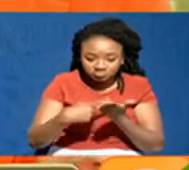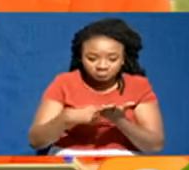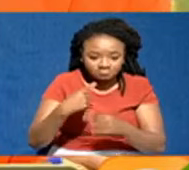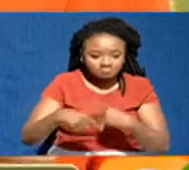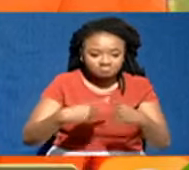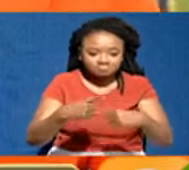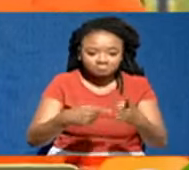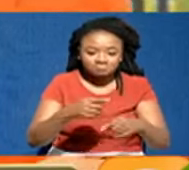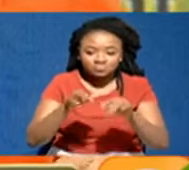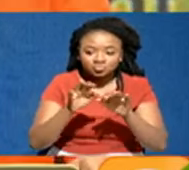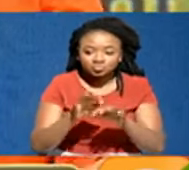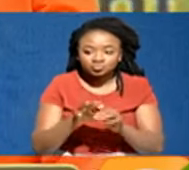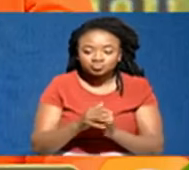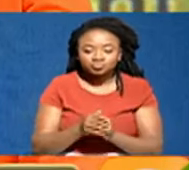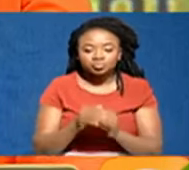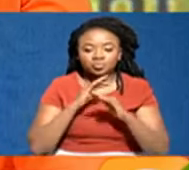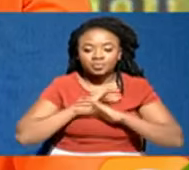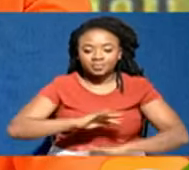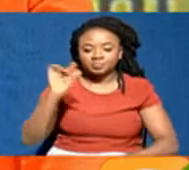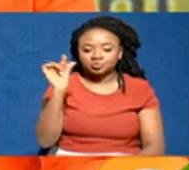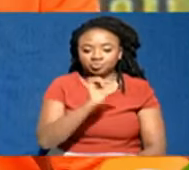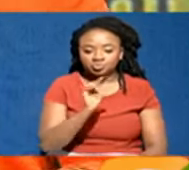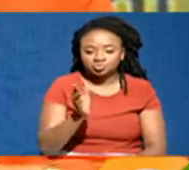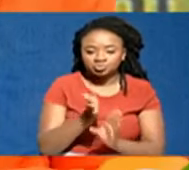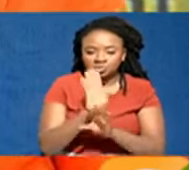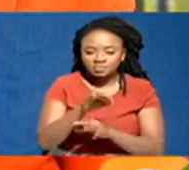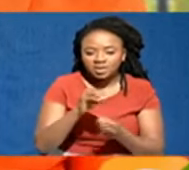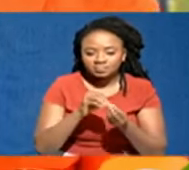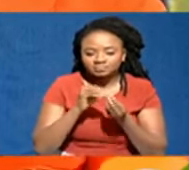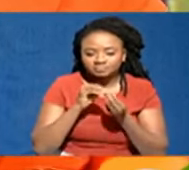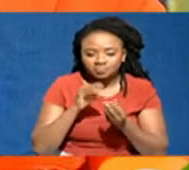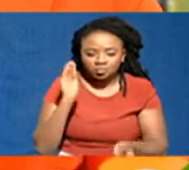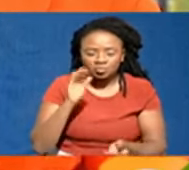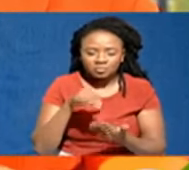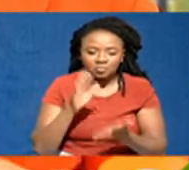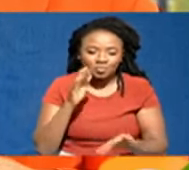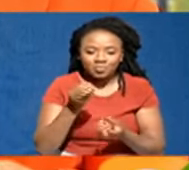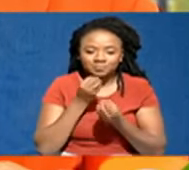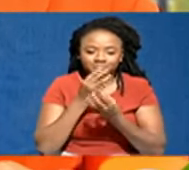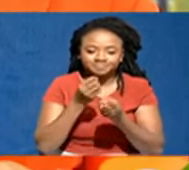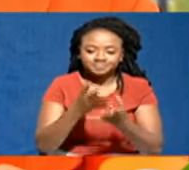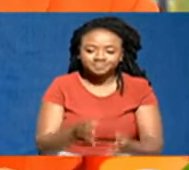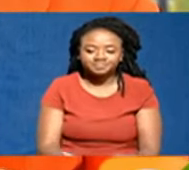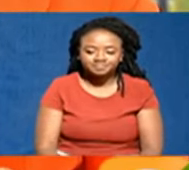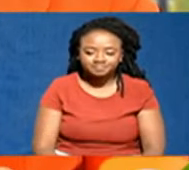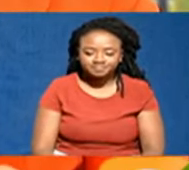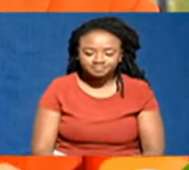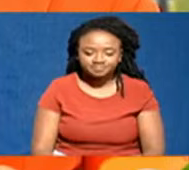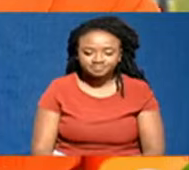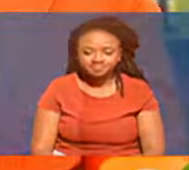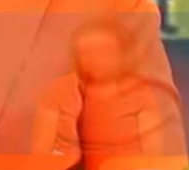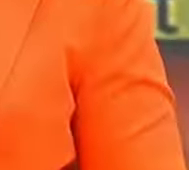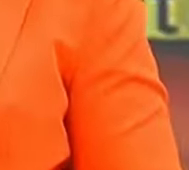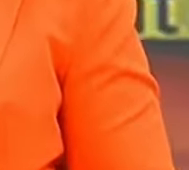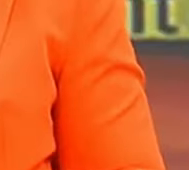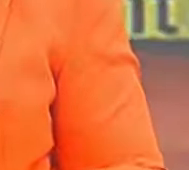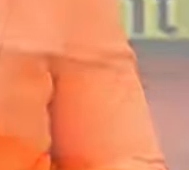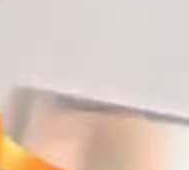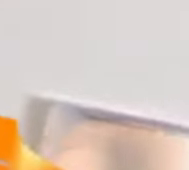not just stop here. Let's take a short break here on Citizen Weekend. Much more ahead. Stay with us.